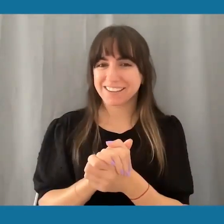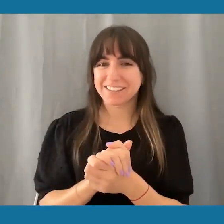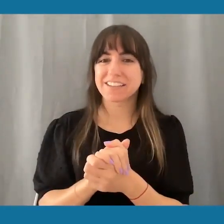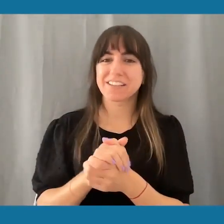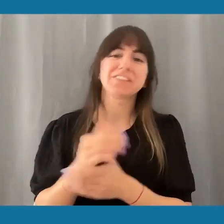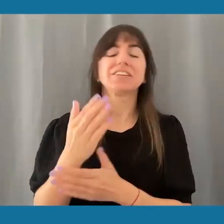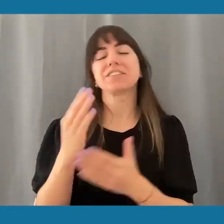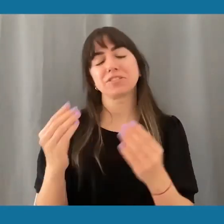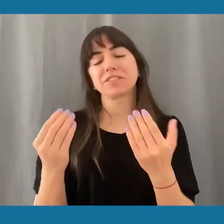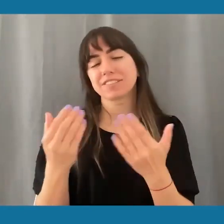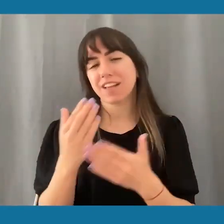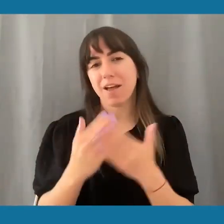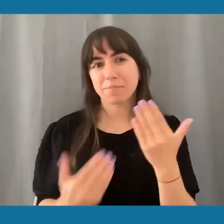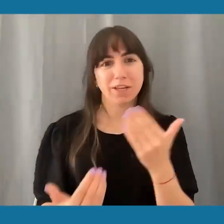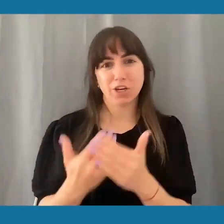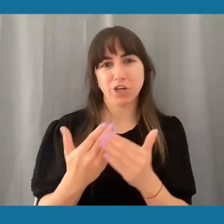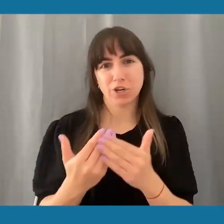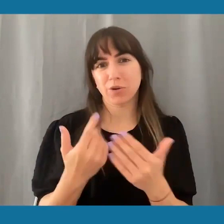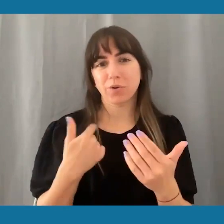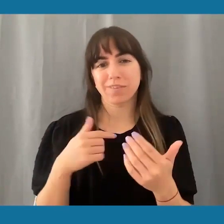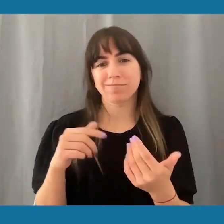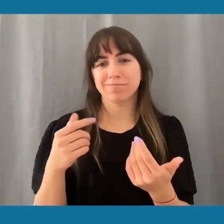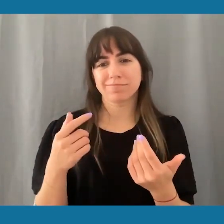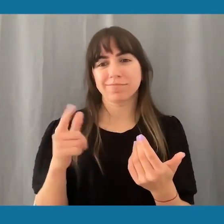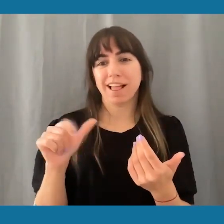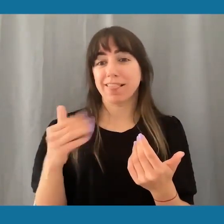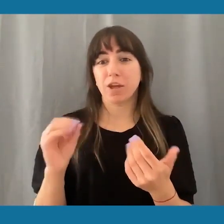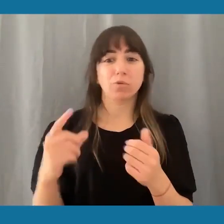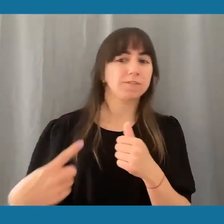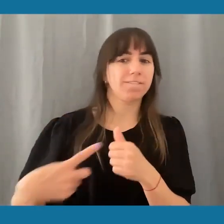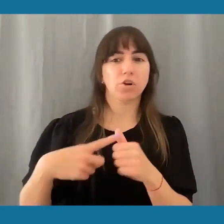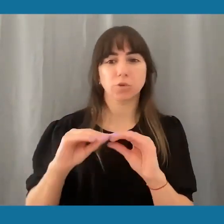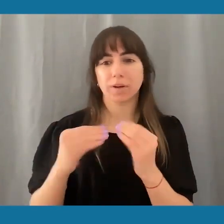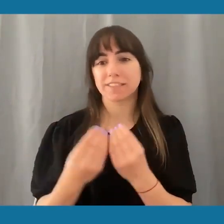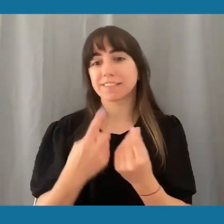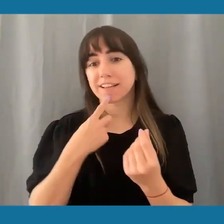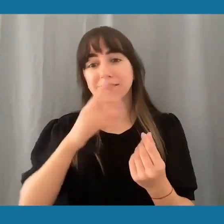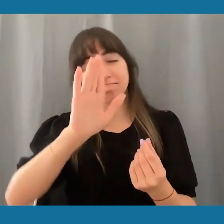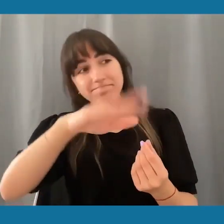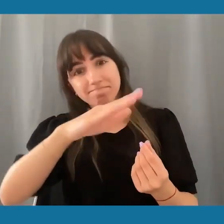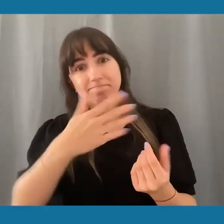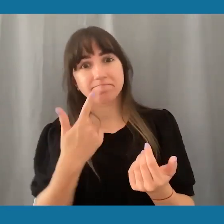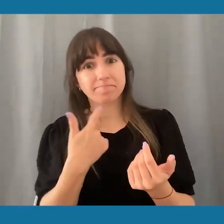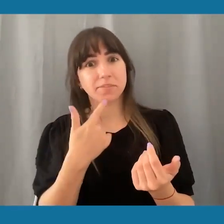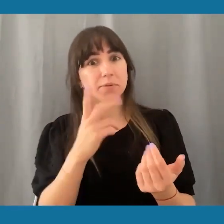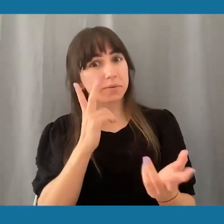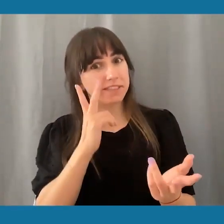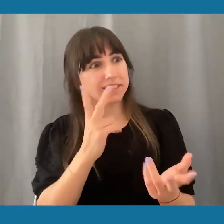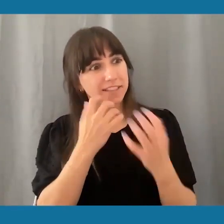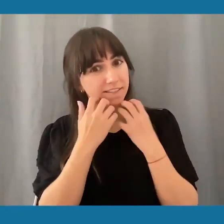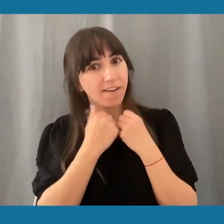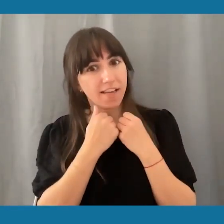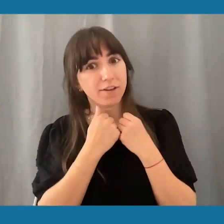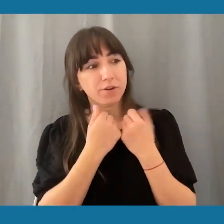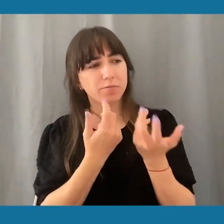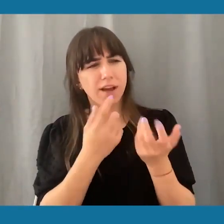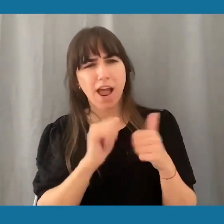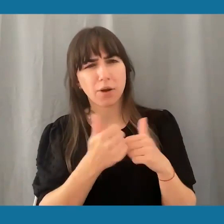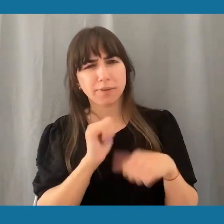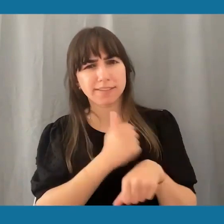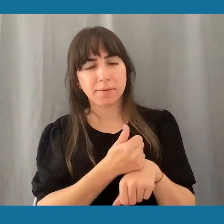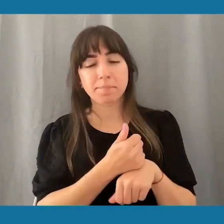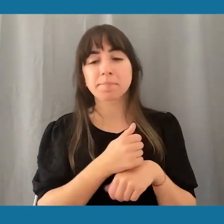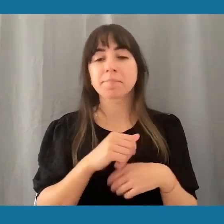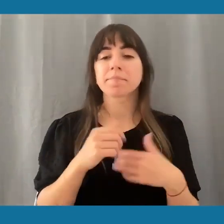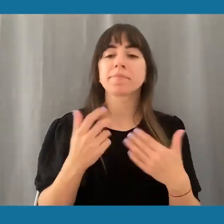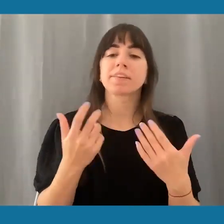the first organizations to say, hey, we see the value of Able accounts. How can we set these up? Now, over the last couple